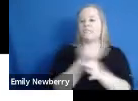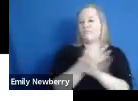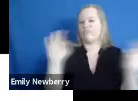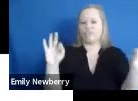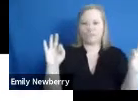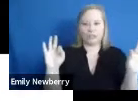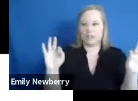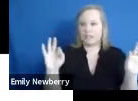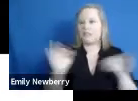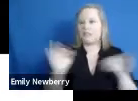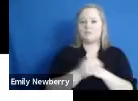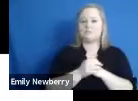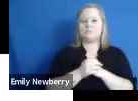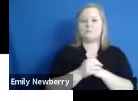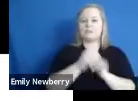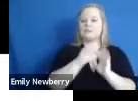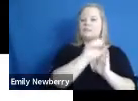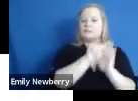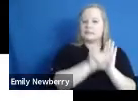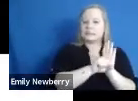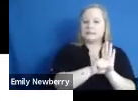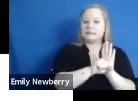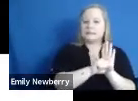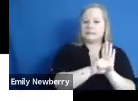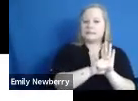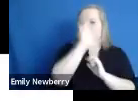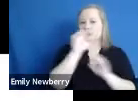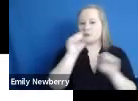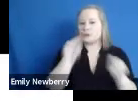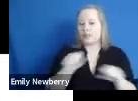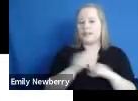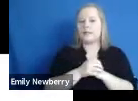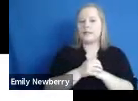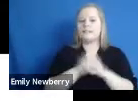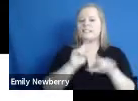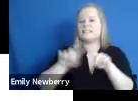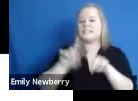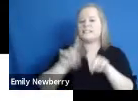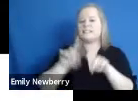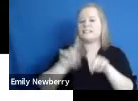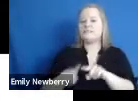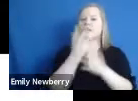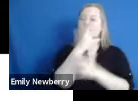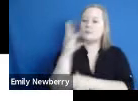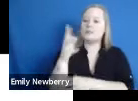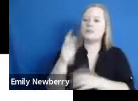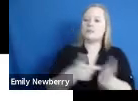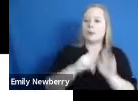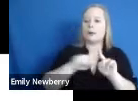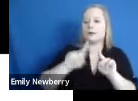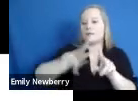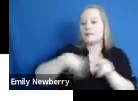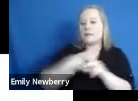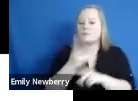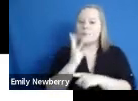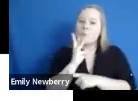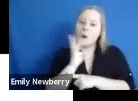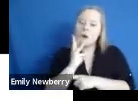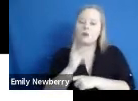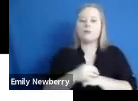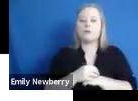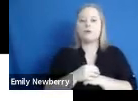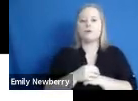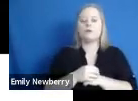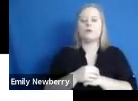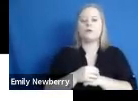state and region of the state, and it has a section on what trees require what types of water. But the take-home